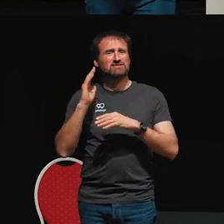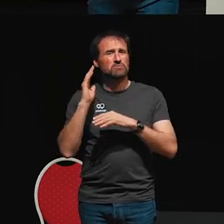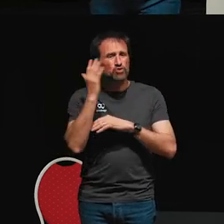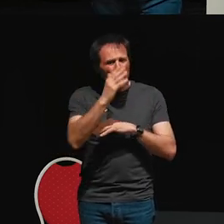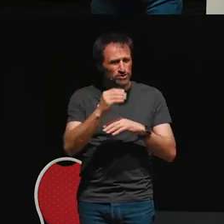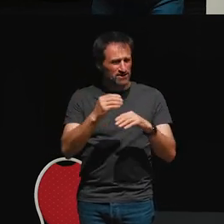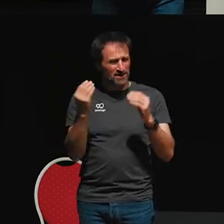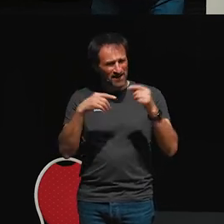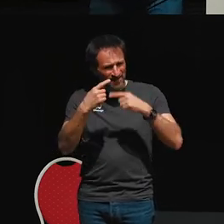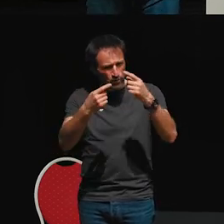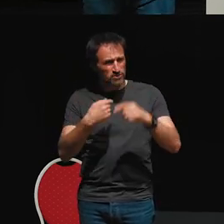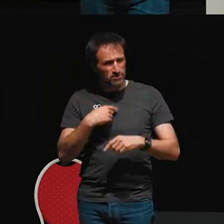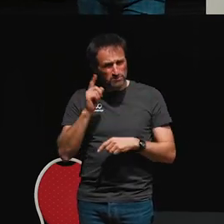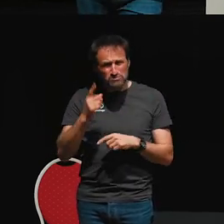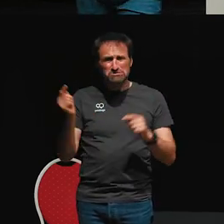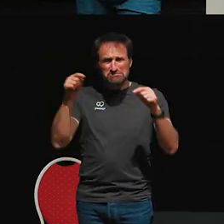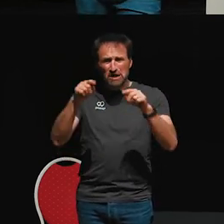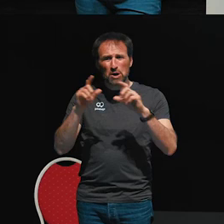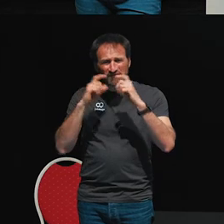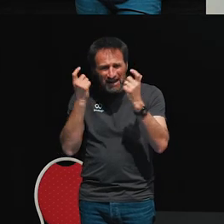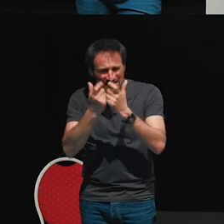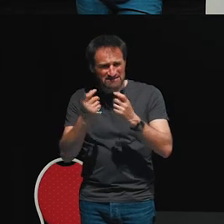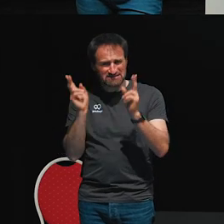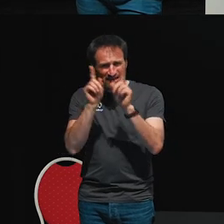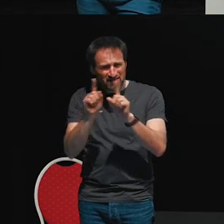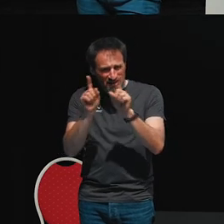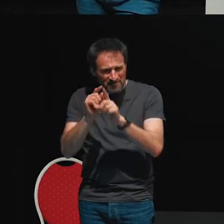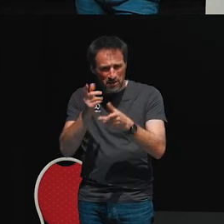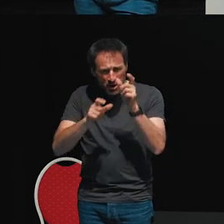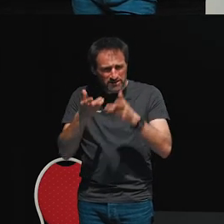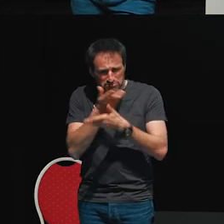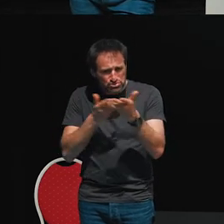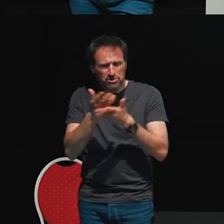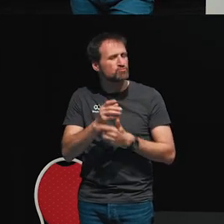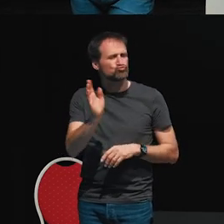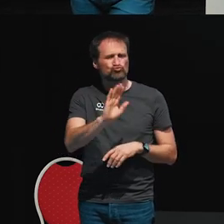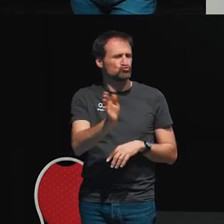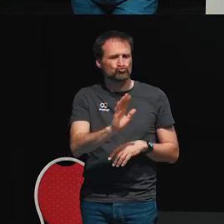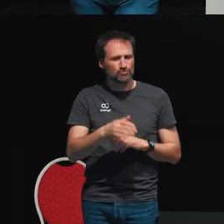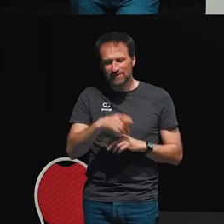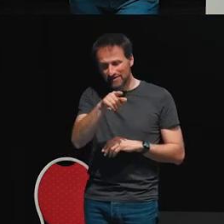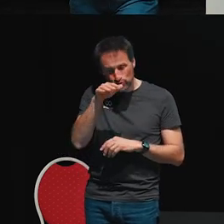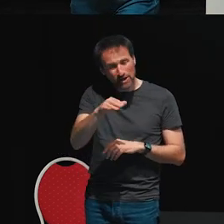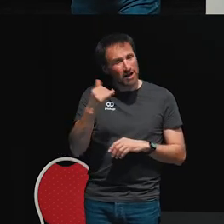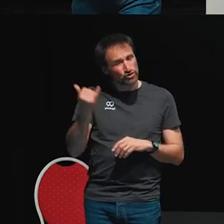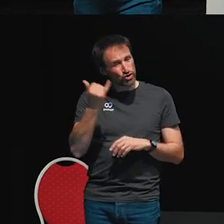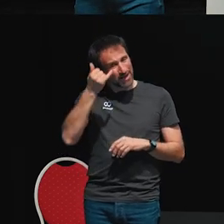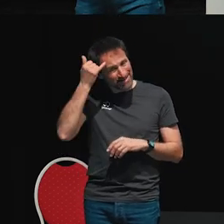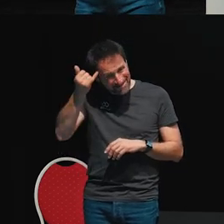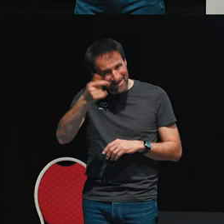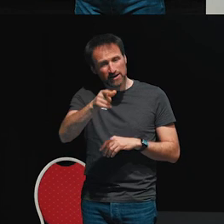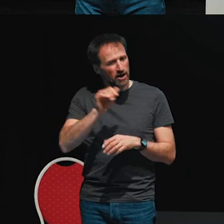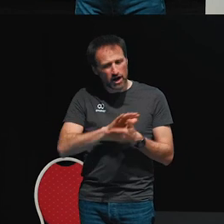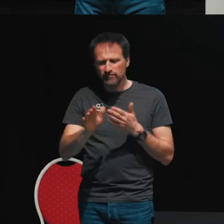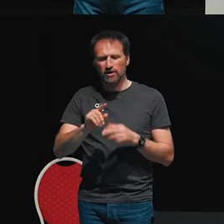meeting? You don't have to. There is other venue too. So if you have an idea, a great place to start is a web incubator